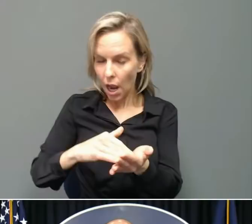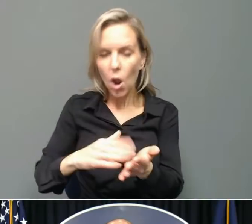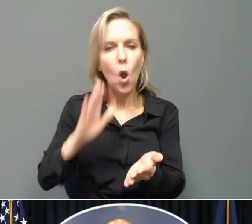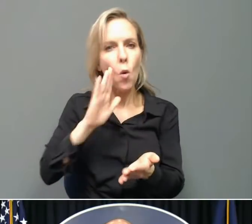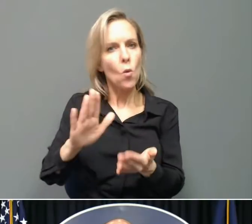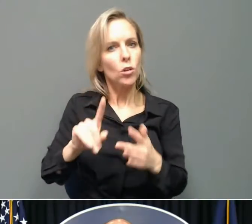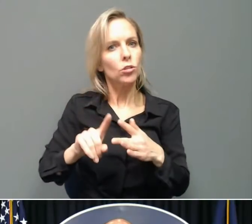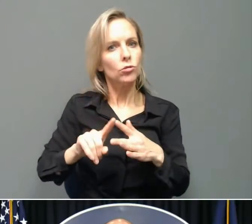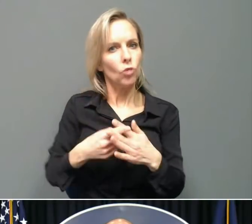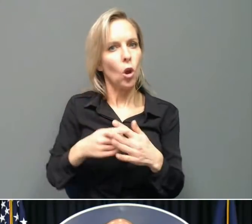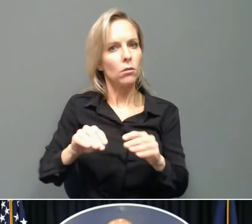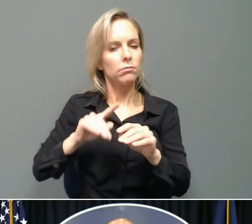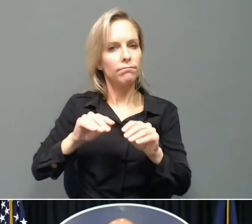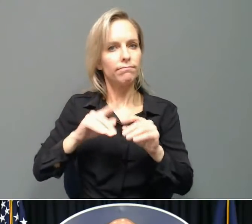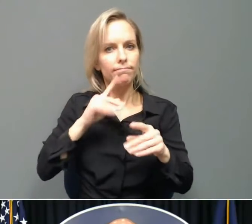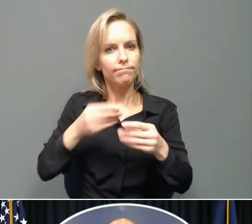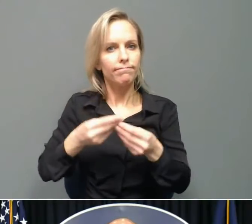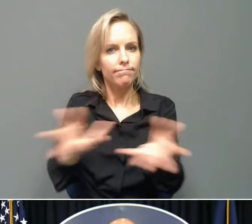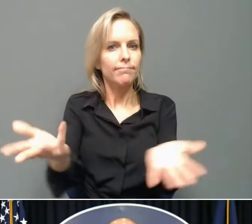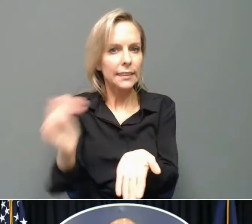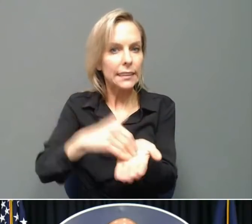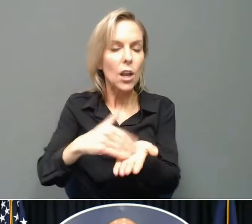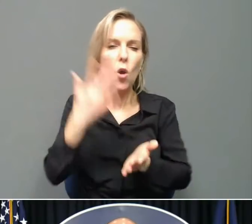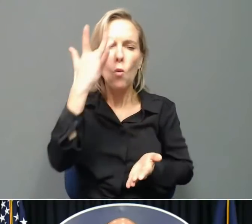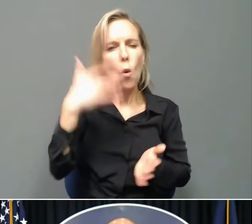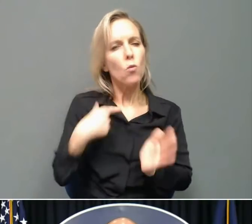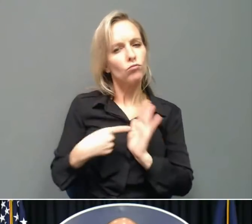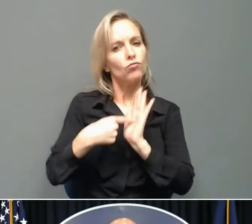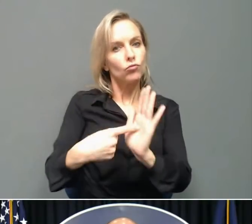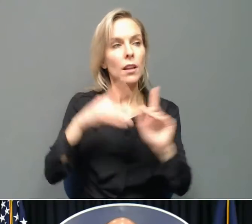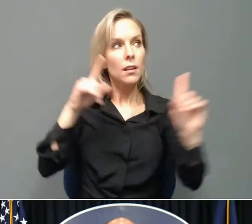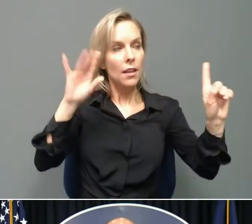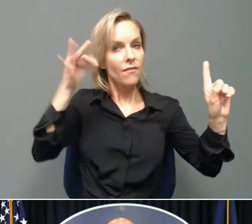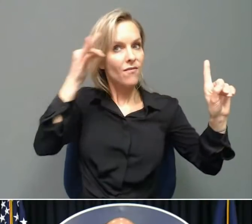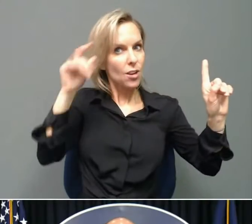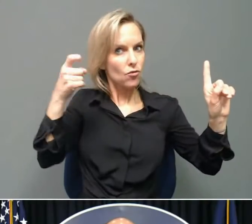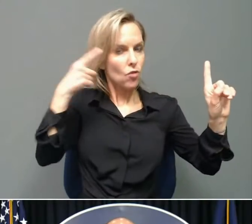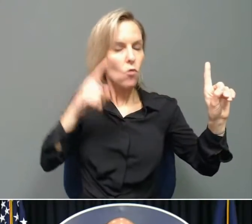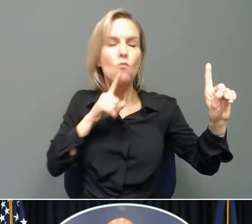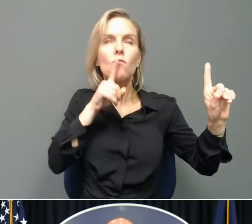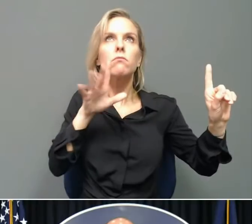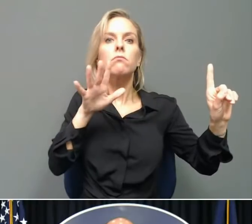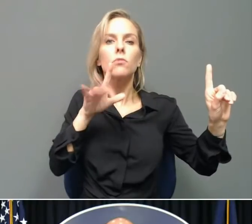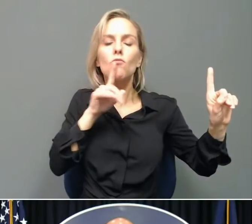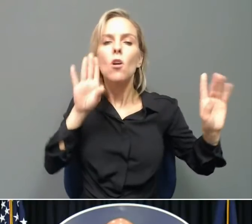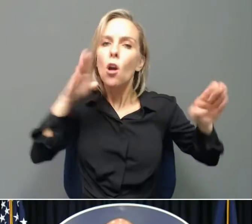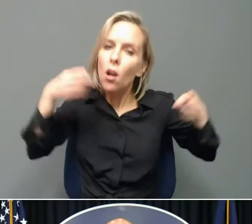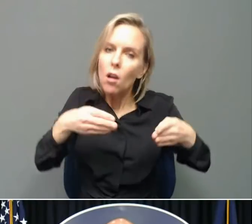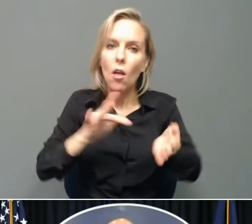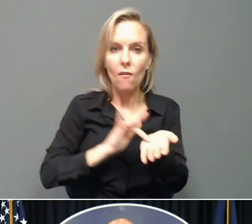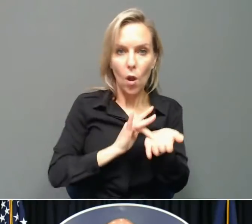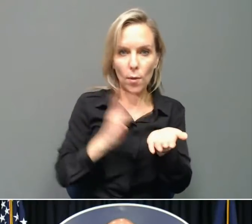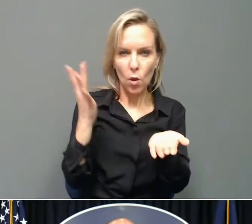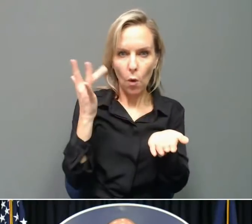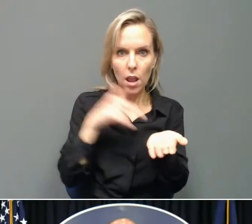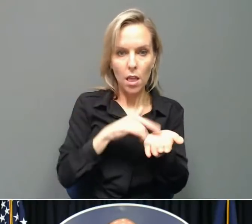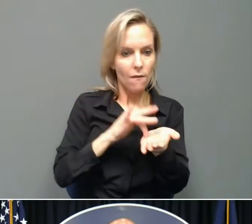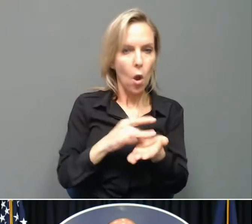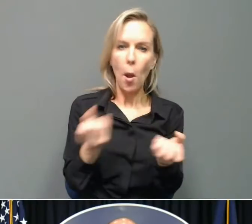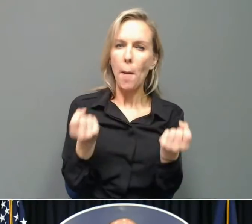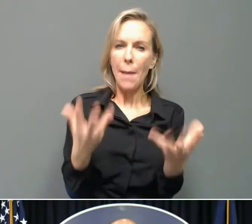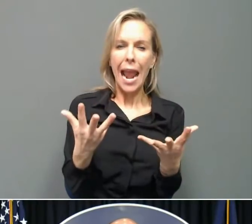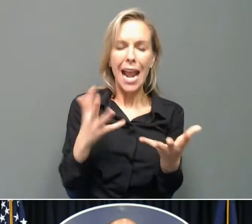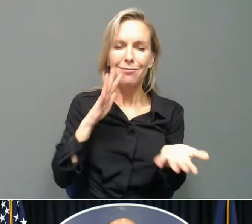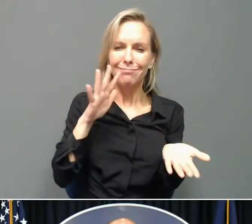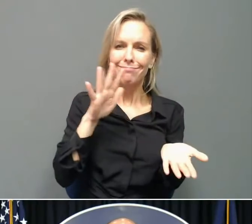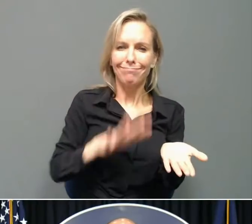show this subset is the federal government has really focused on using pharmacies because there are so many of them, and they bring the